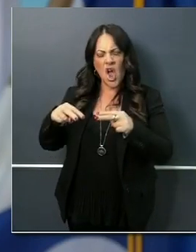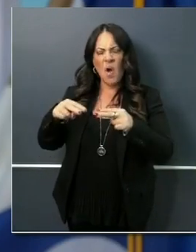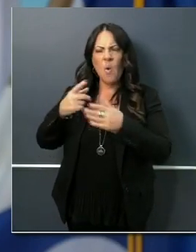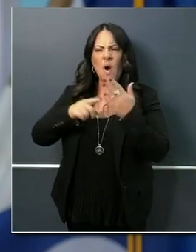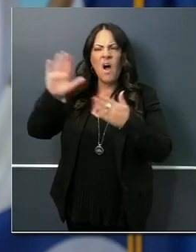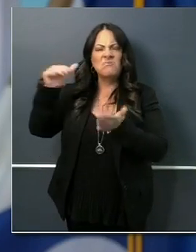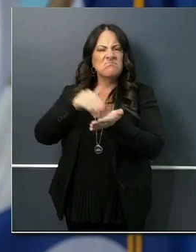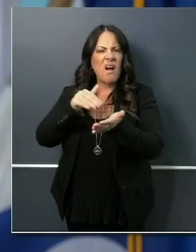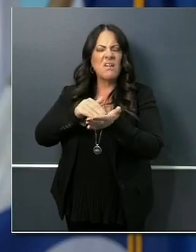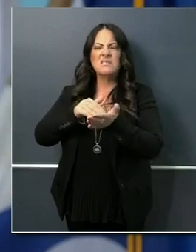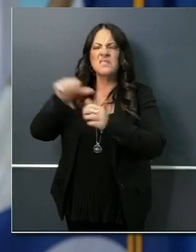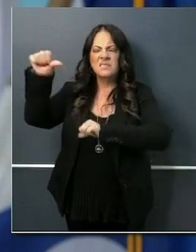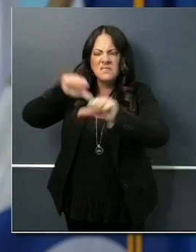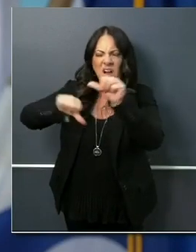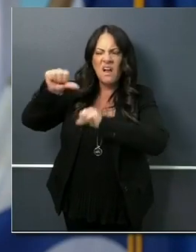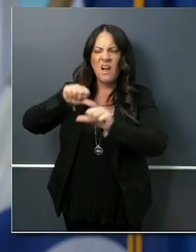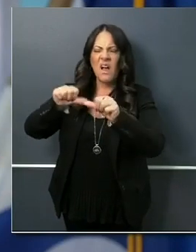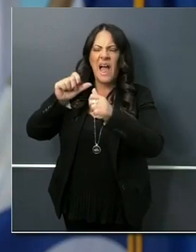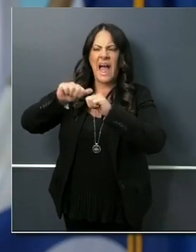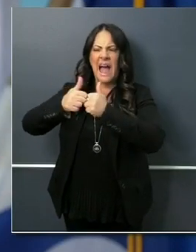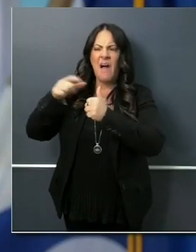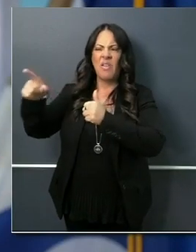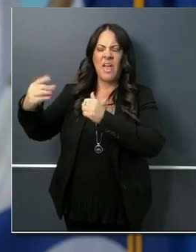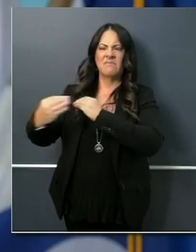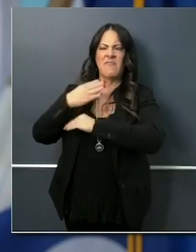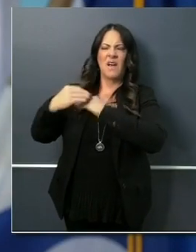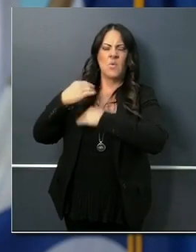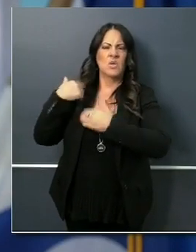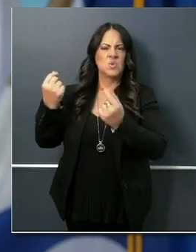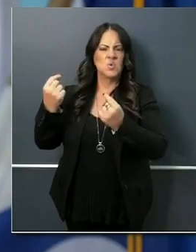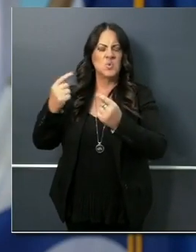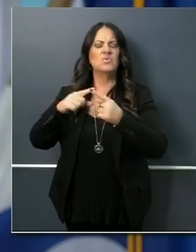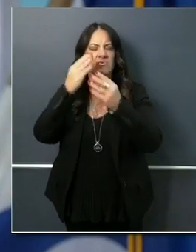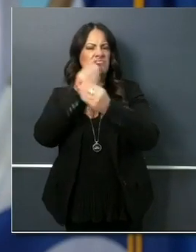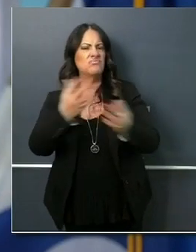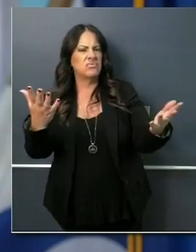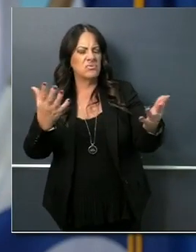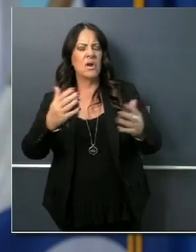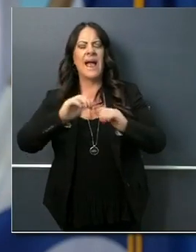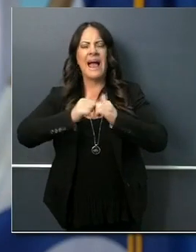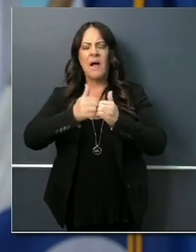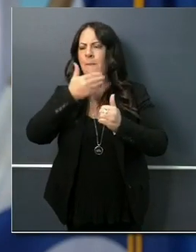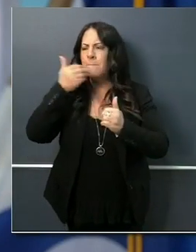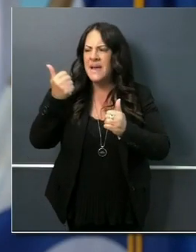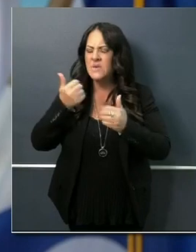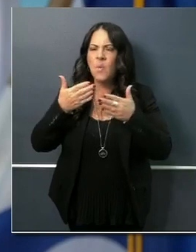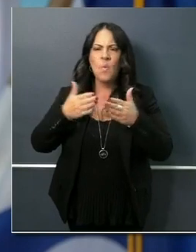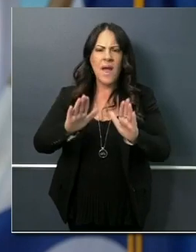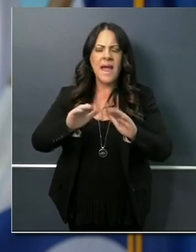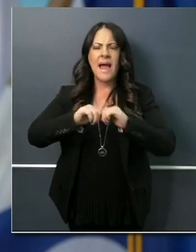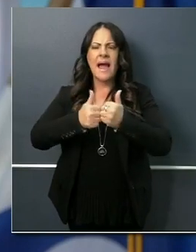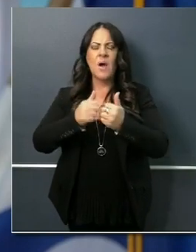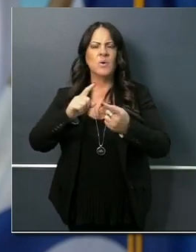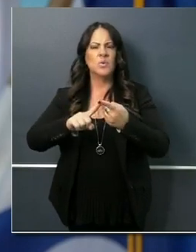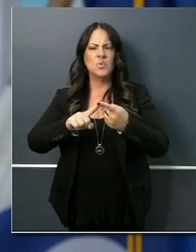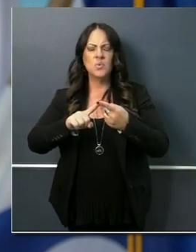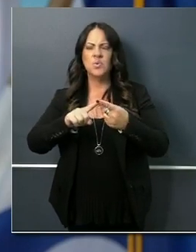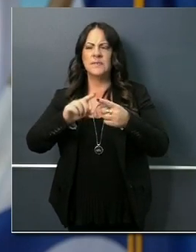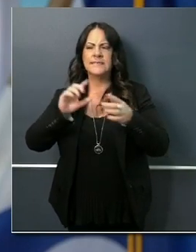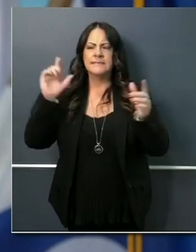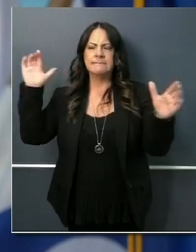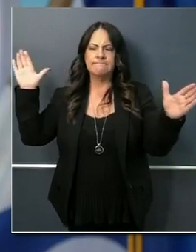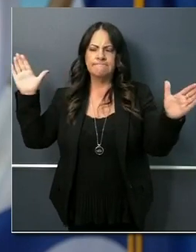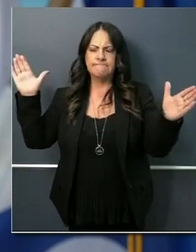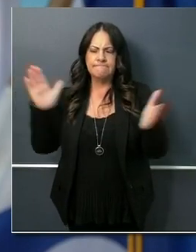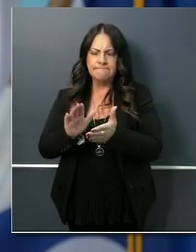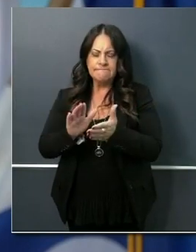political pressure, and continuing to do what we can to share our best practices and share our resolve and ultimately advance the